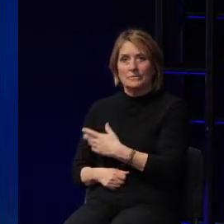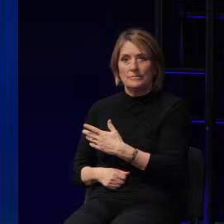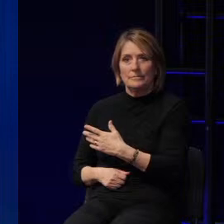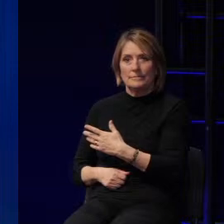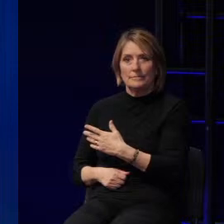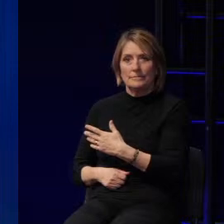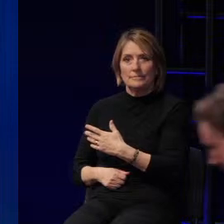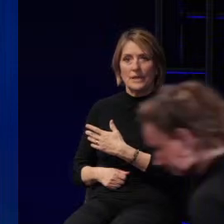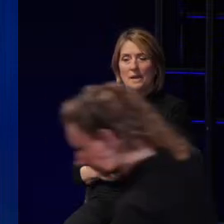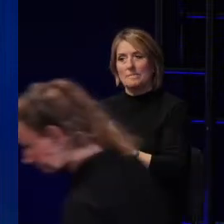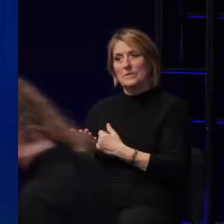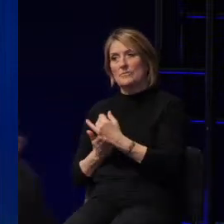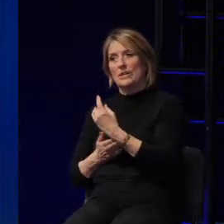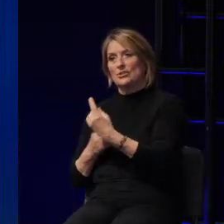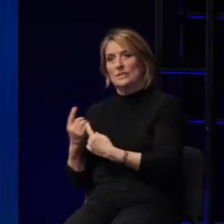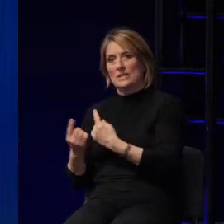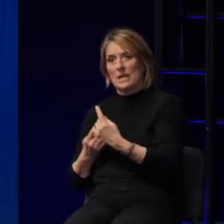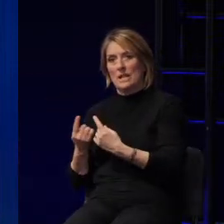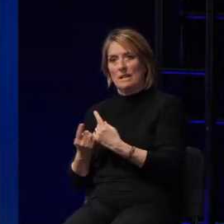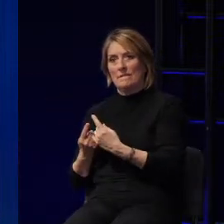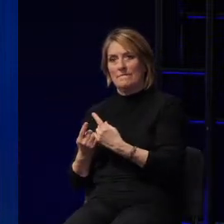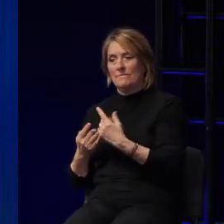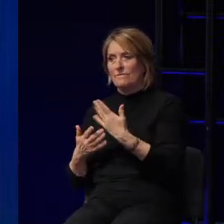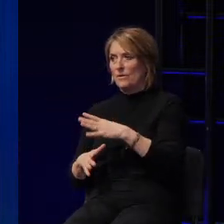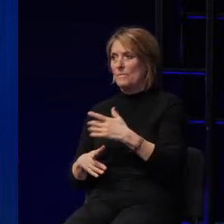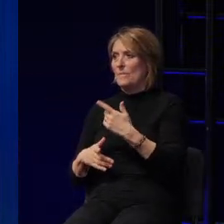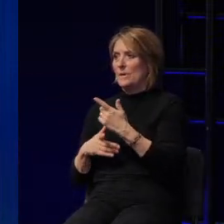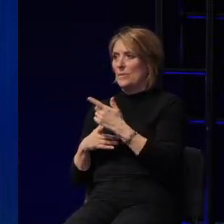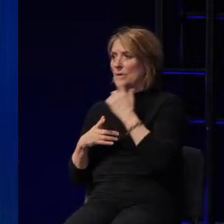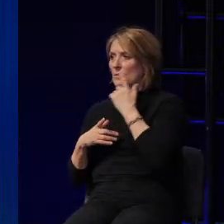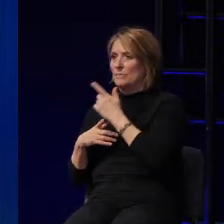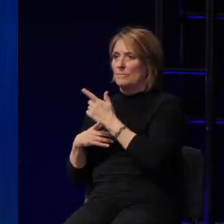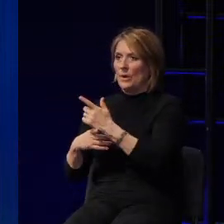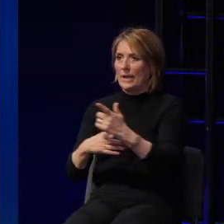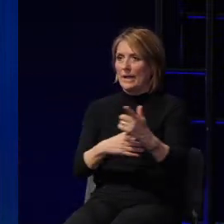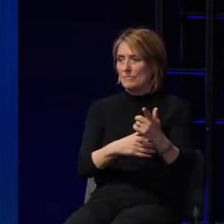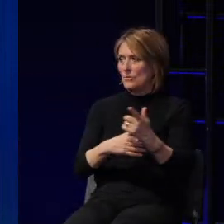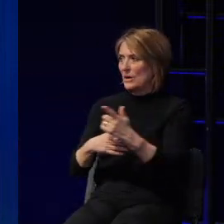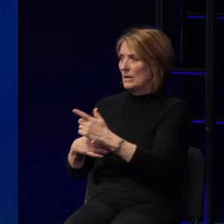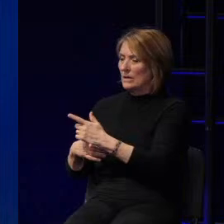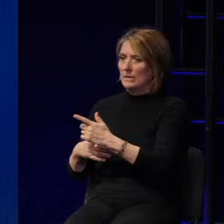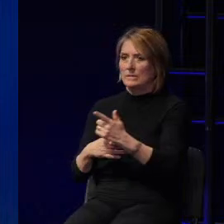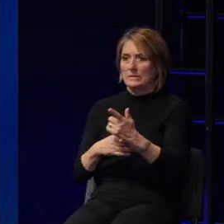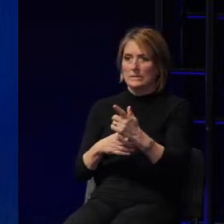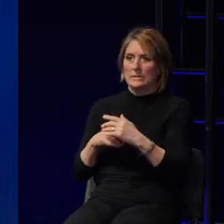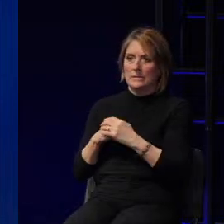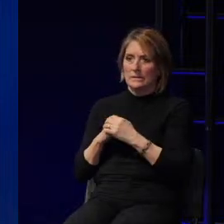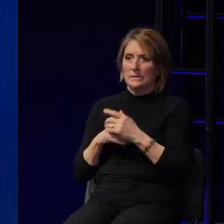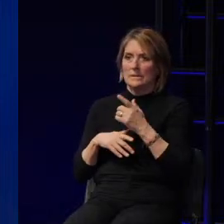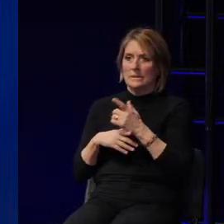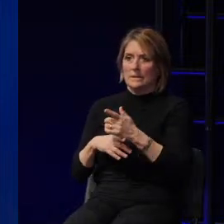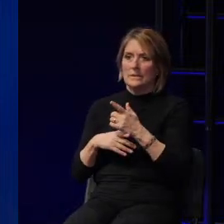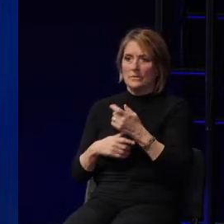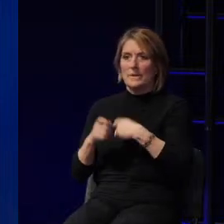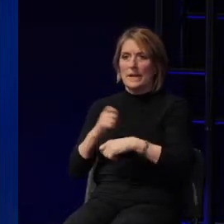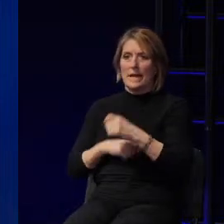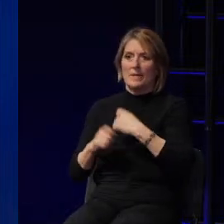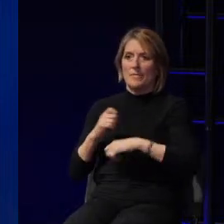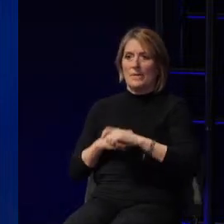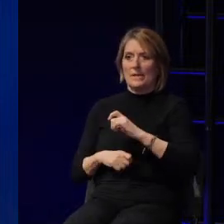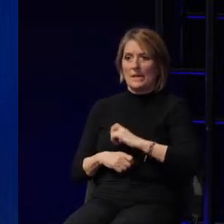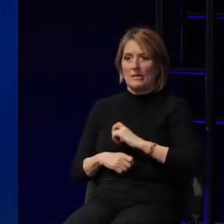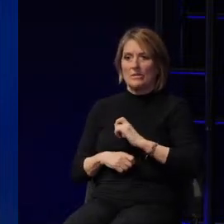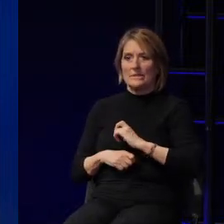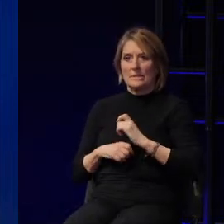betrayed yourself with where you pointed your camera, and how it's made its way into the film, where it's like you've become the character.